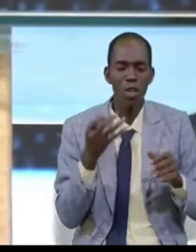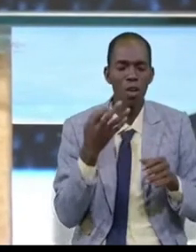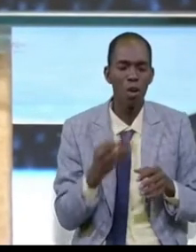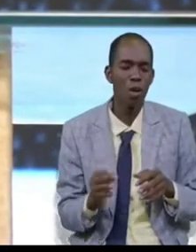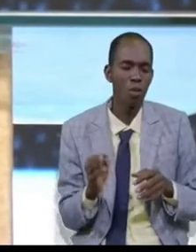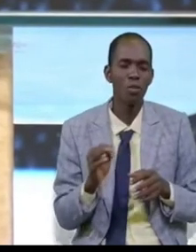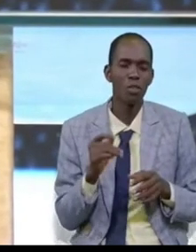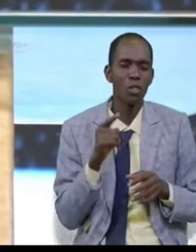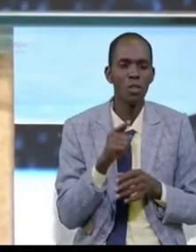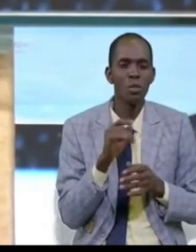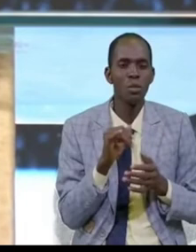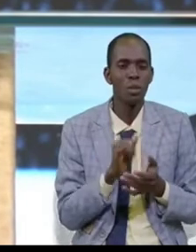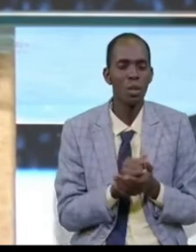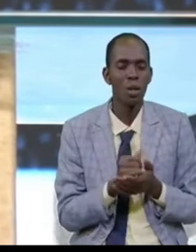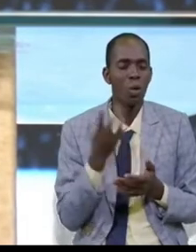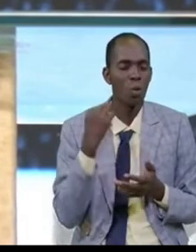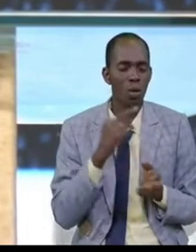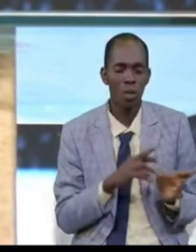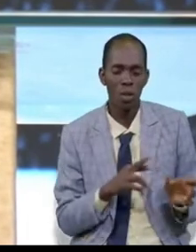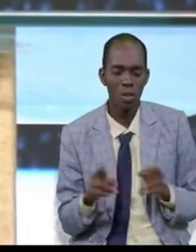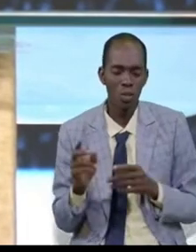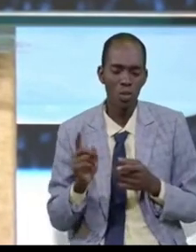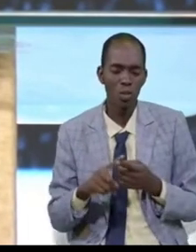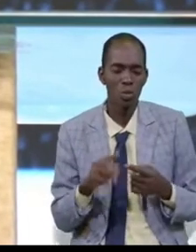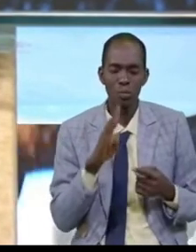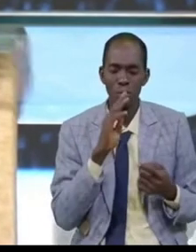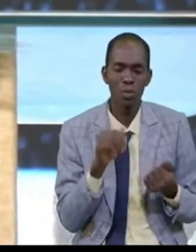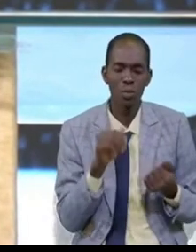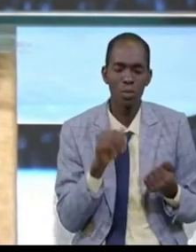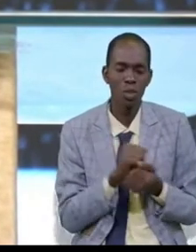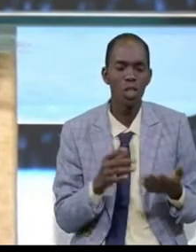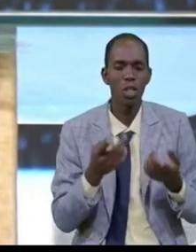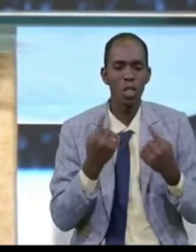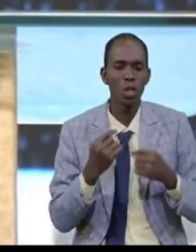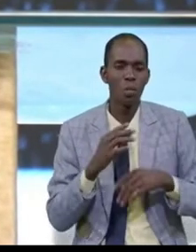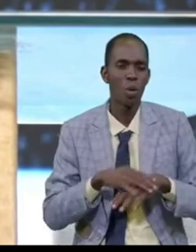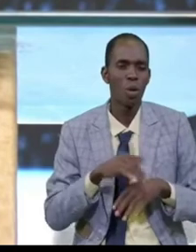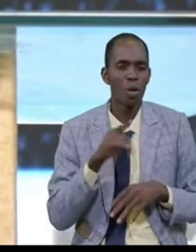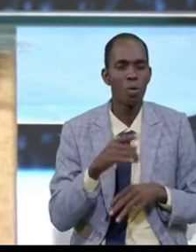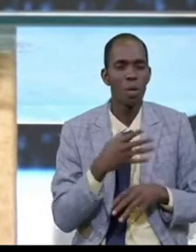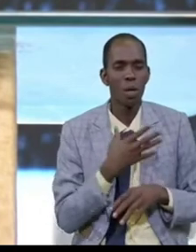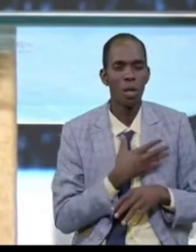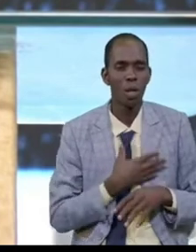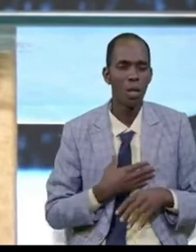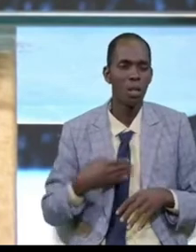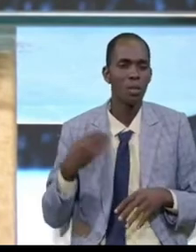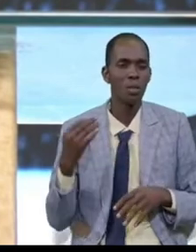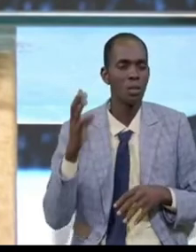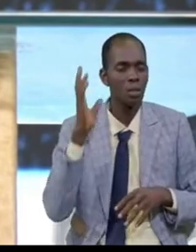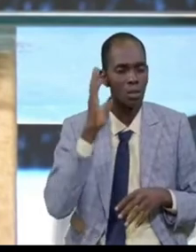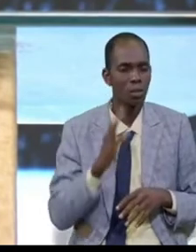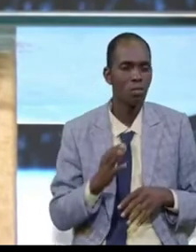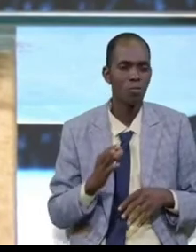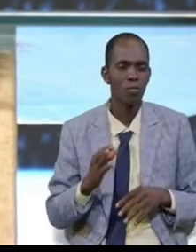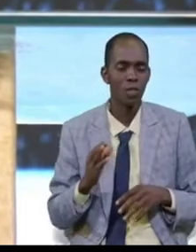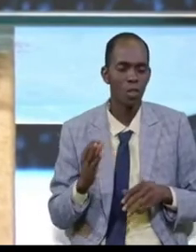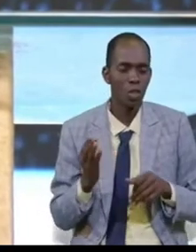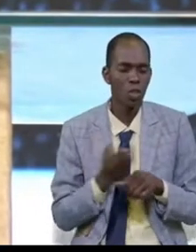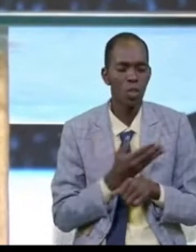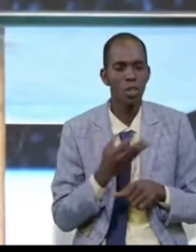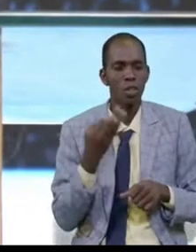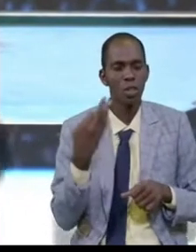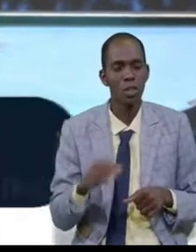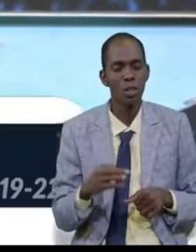was ready to perish came upon me, and I caused the widow's heart to sing for joy.